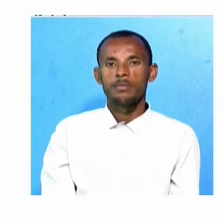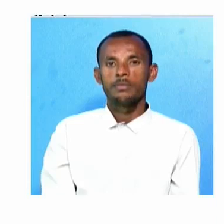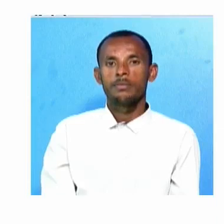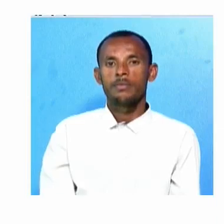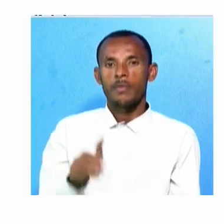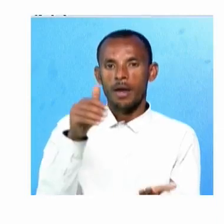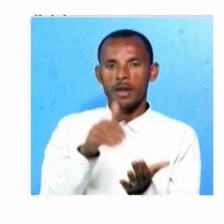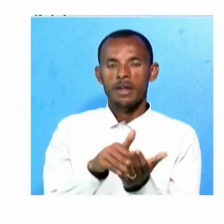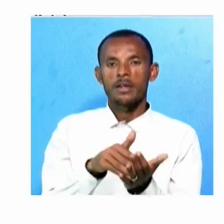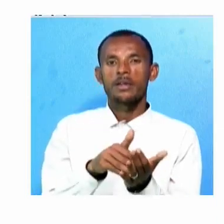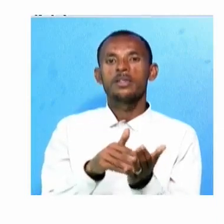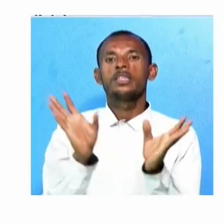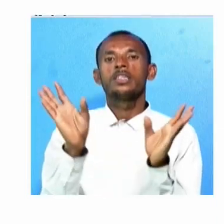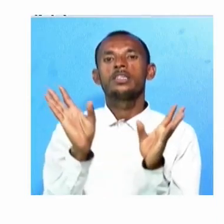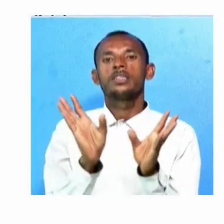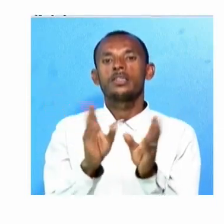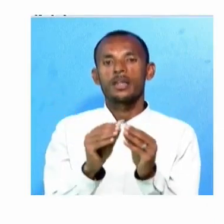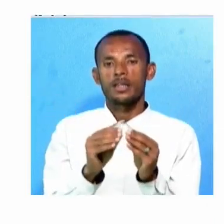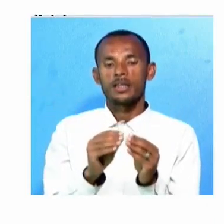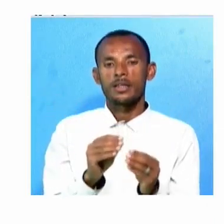Again, set